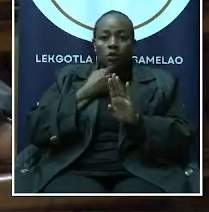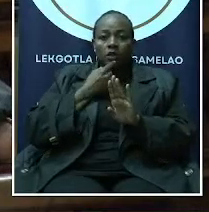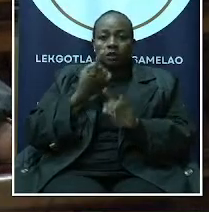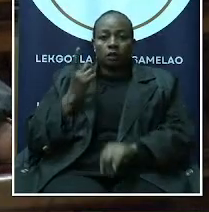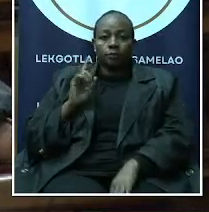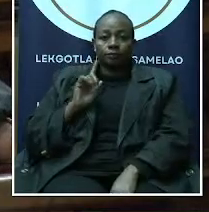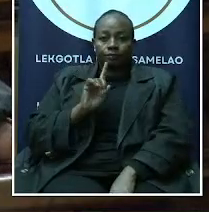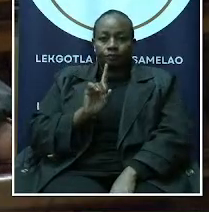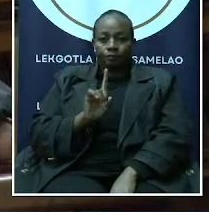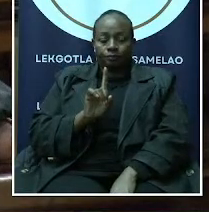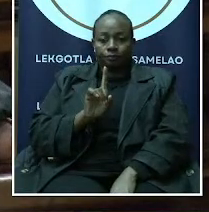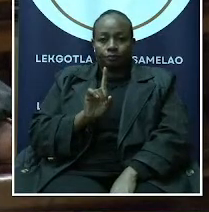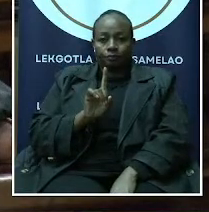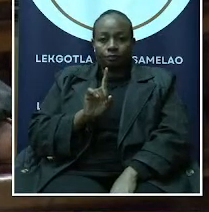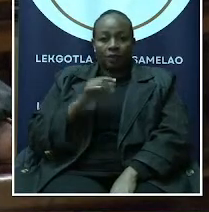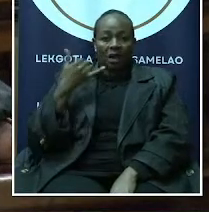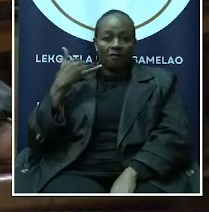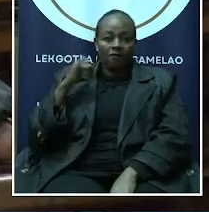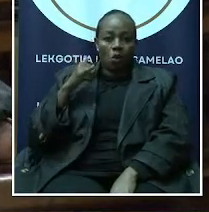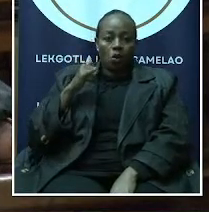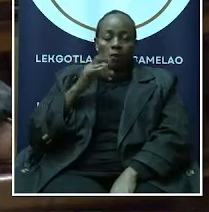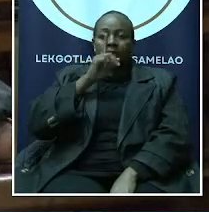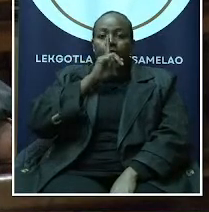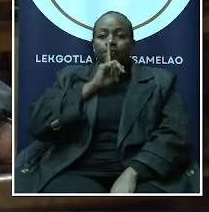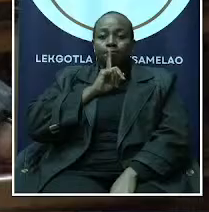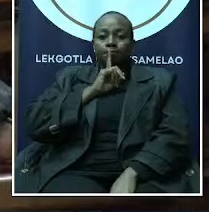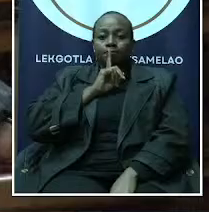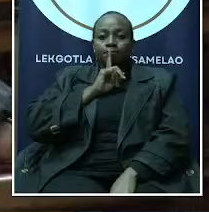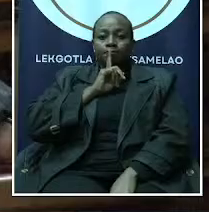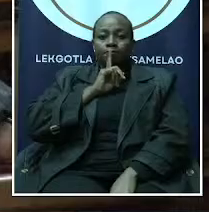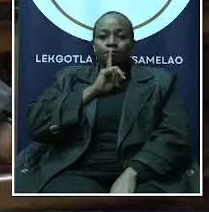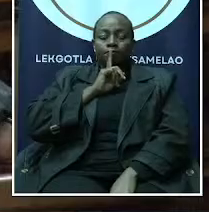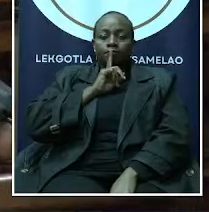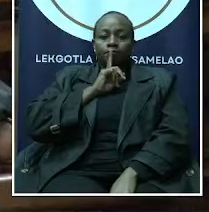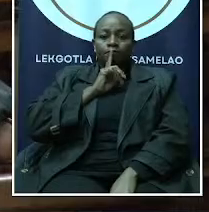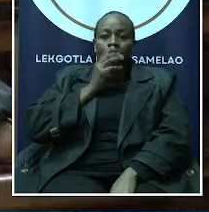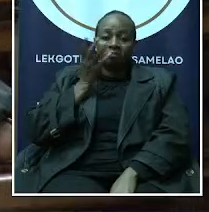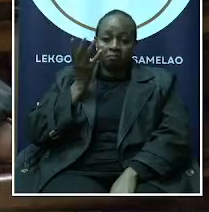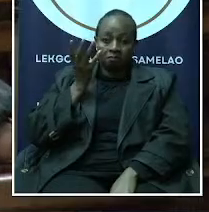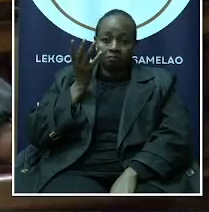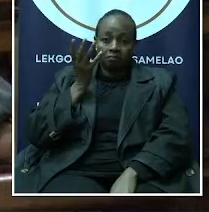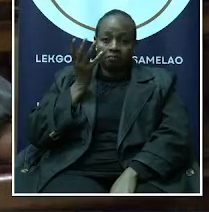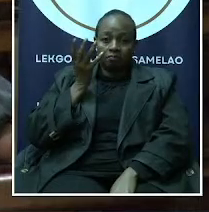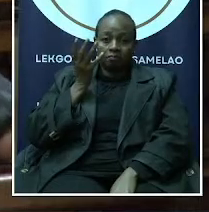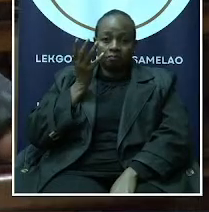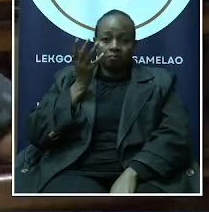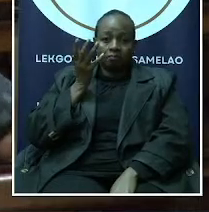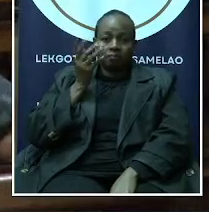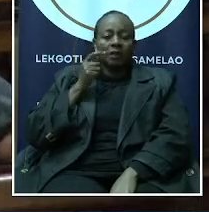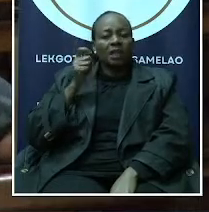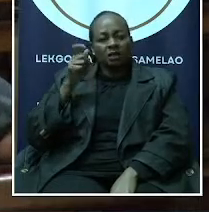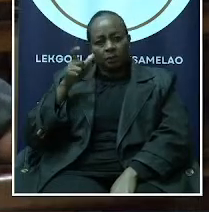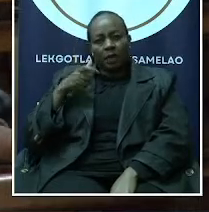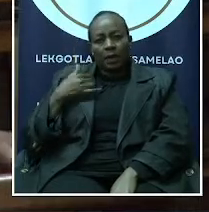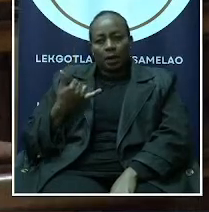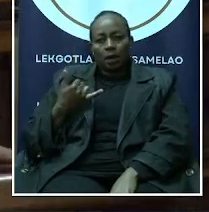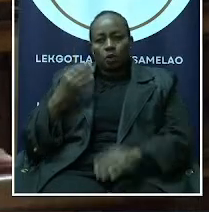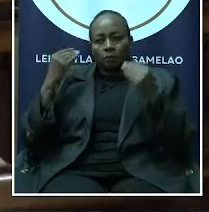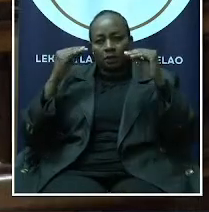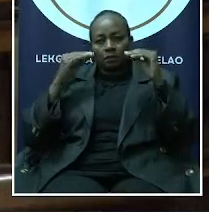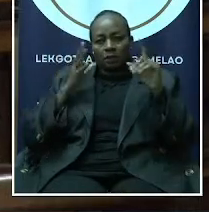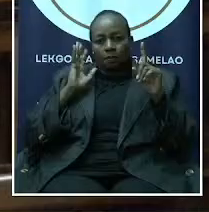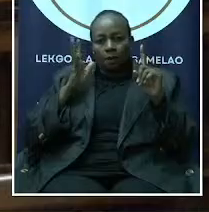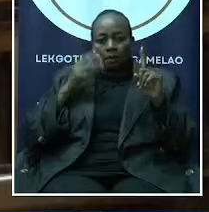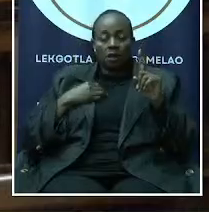the house, our phones must be on silent. Sorry. So it's There is a speaker- unparliamentary. There is a speaker on the podium. If you